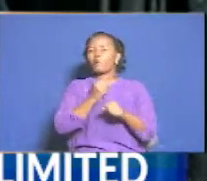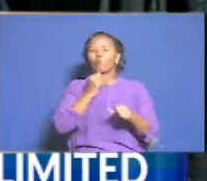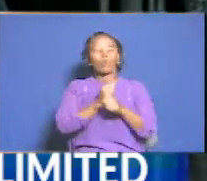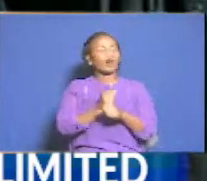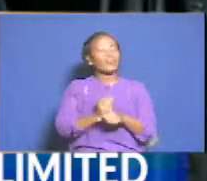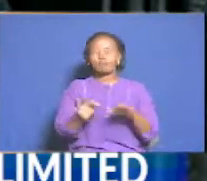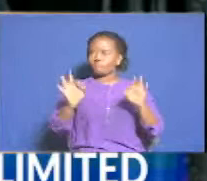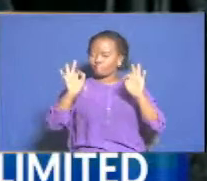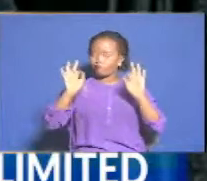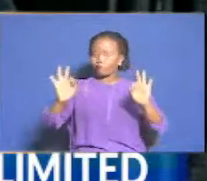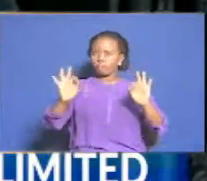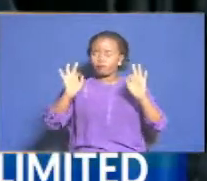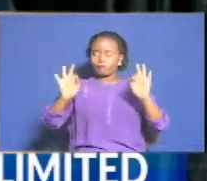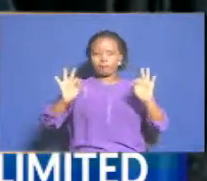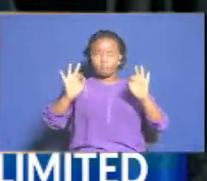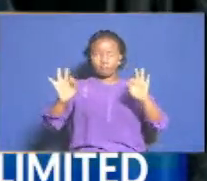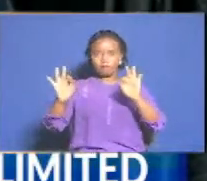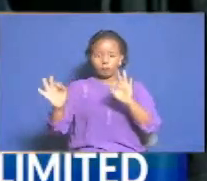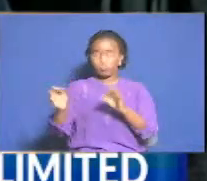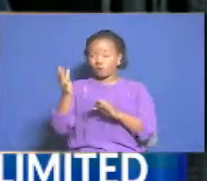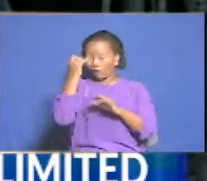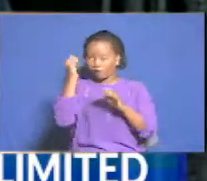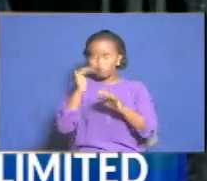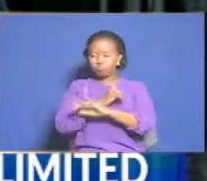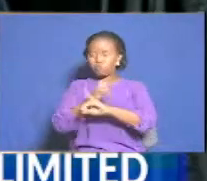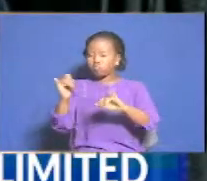tremendous job of clearing